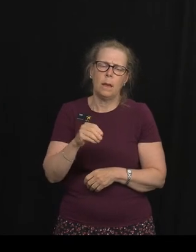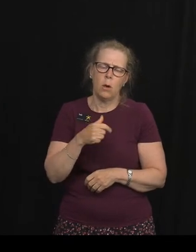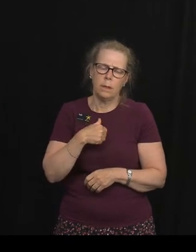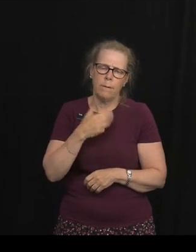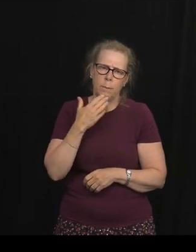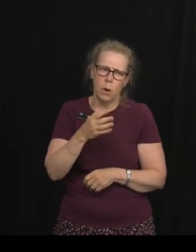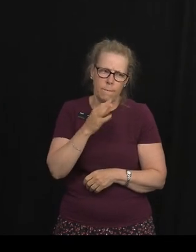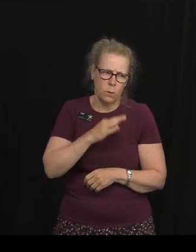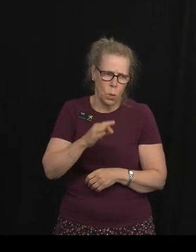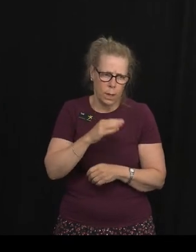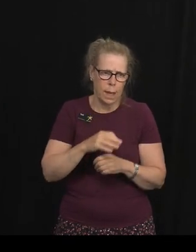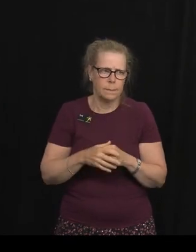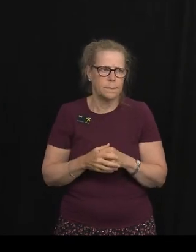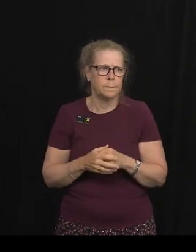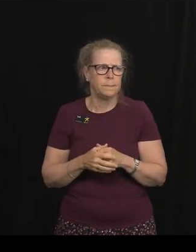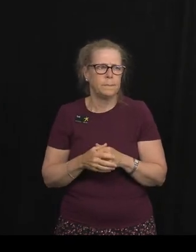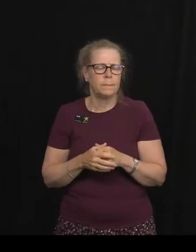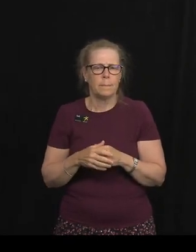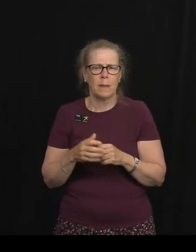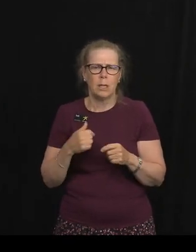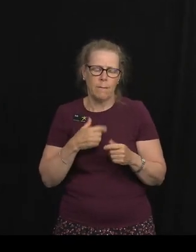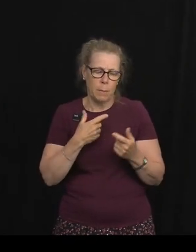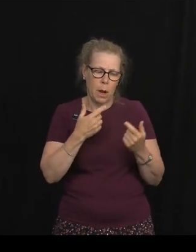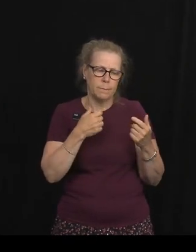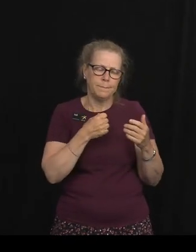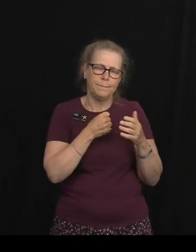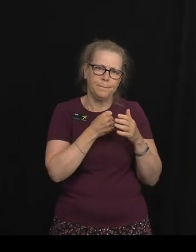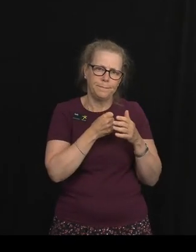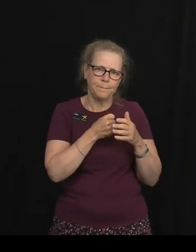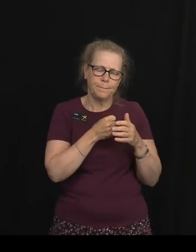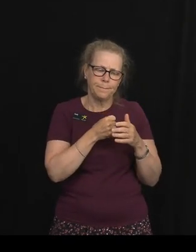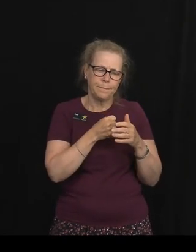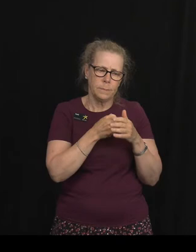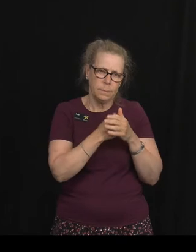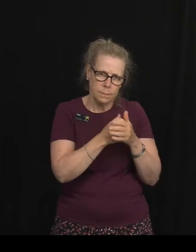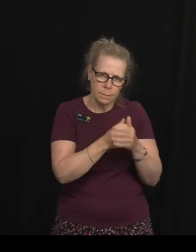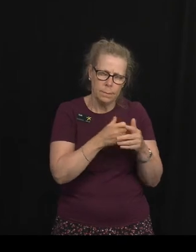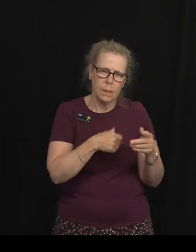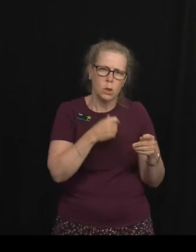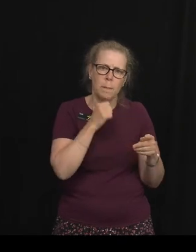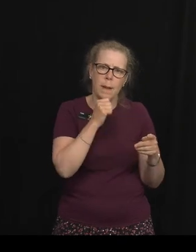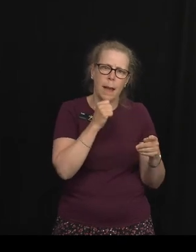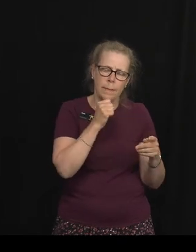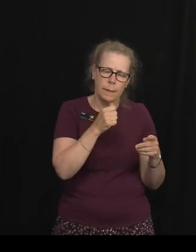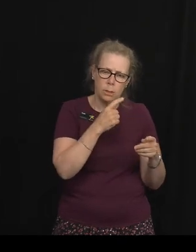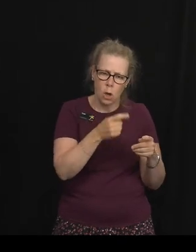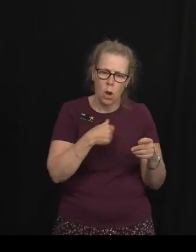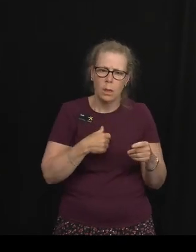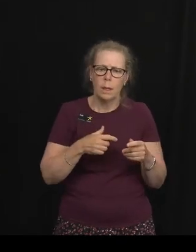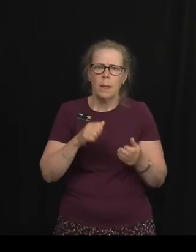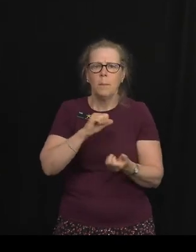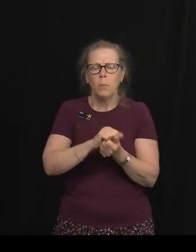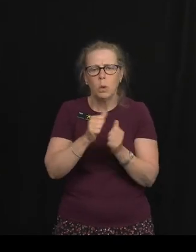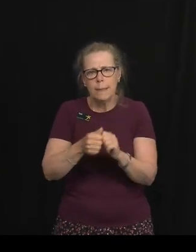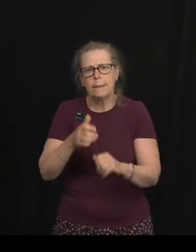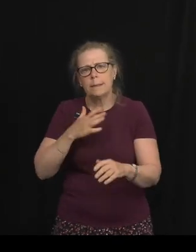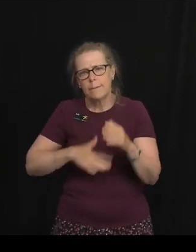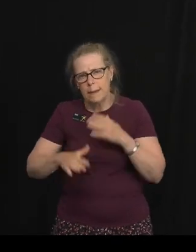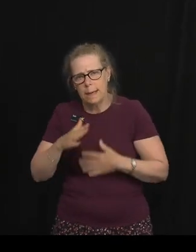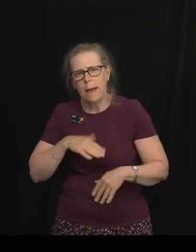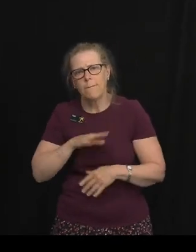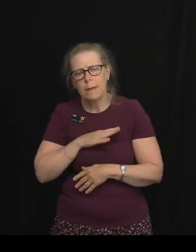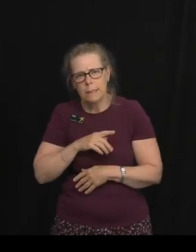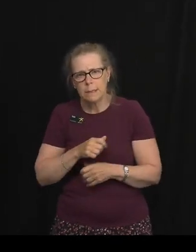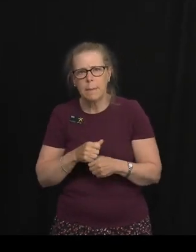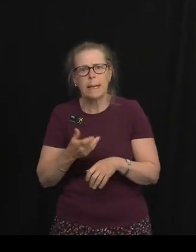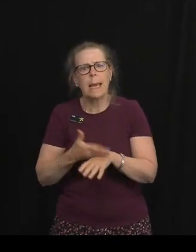add just what Anders said, that the political will, in addition to the capacity that is established, is a